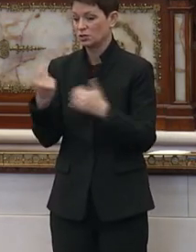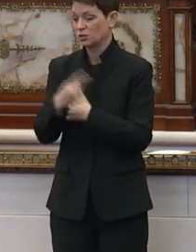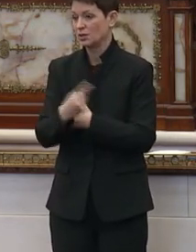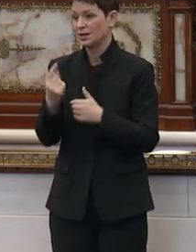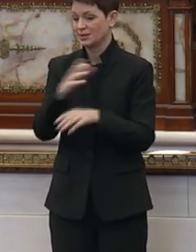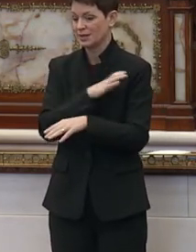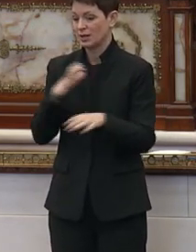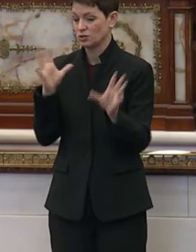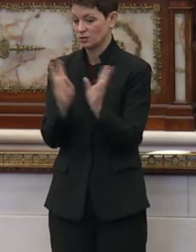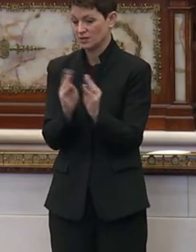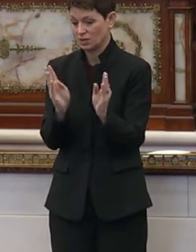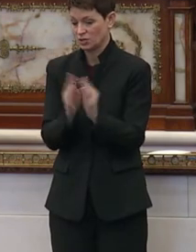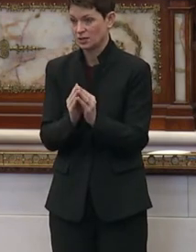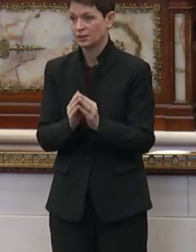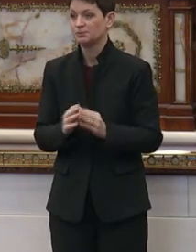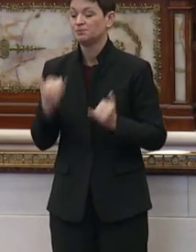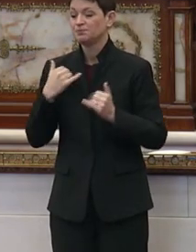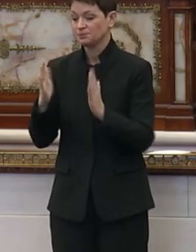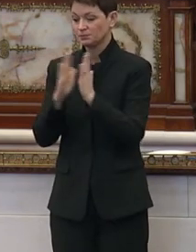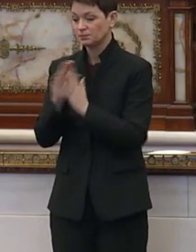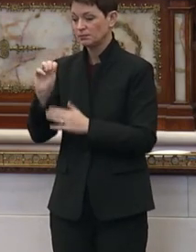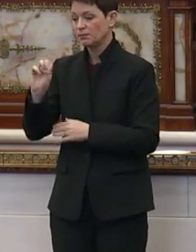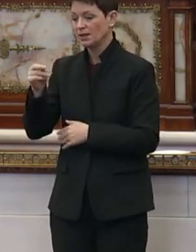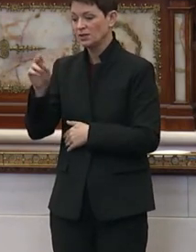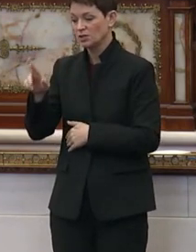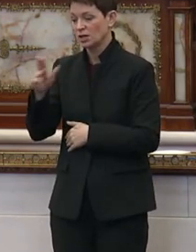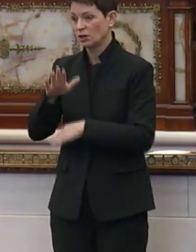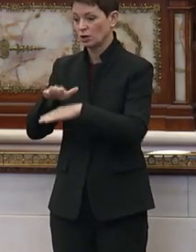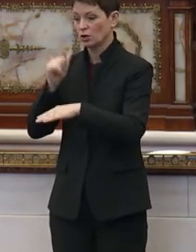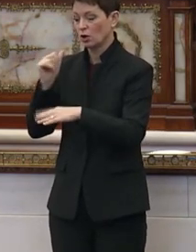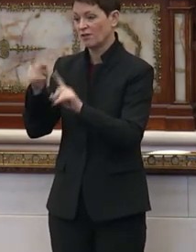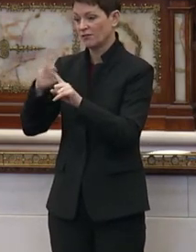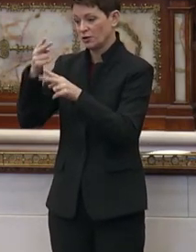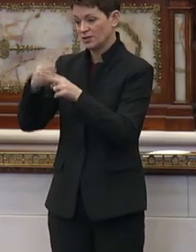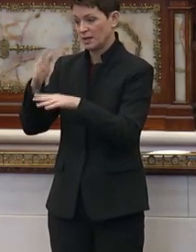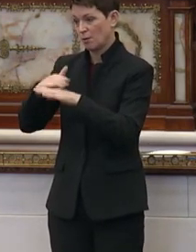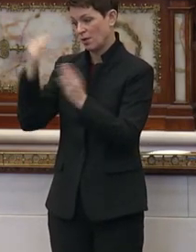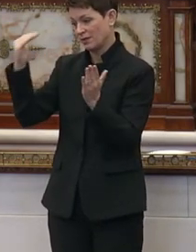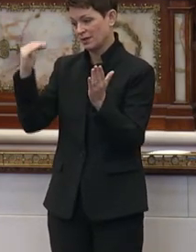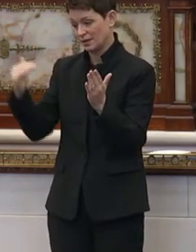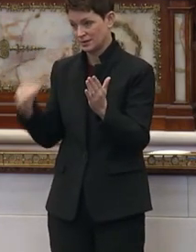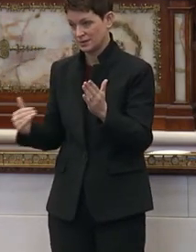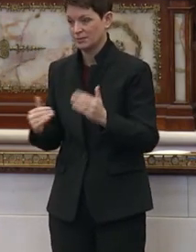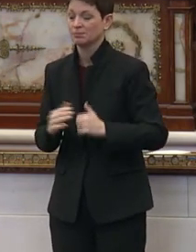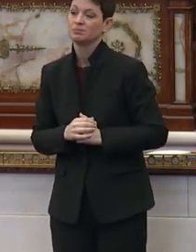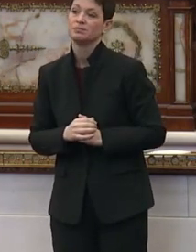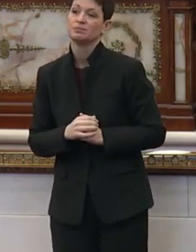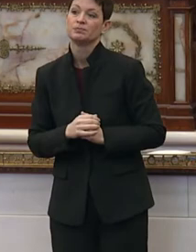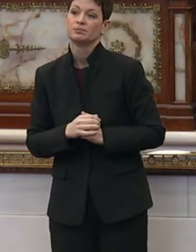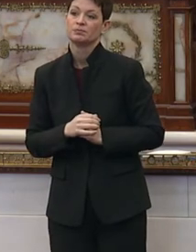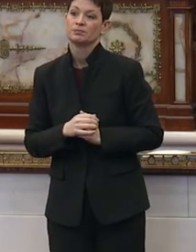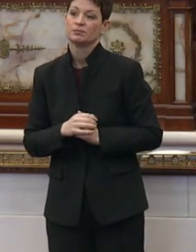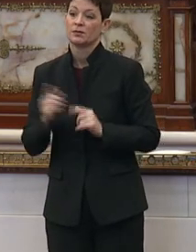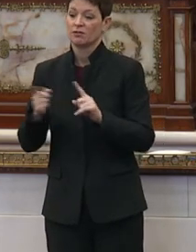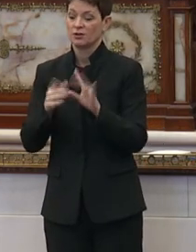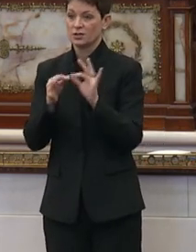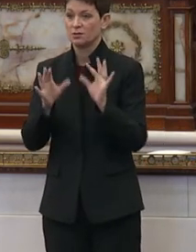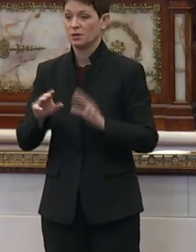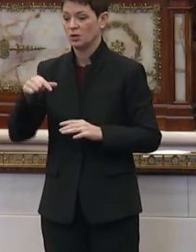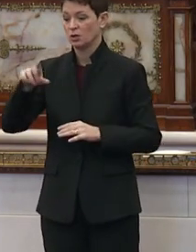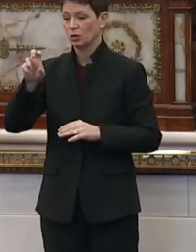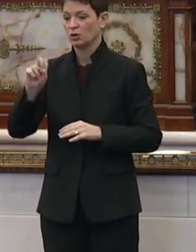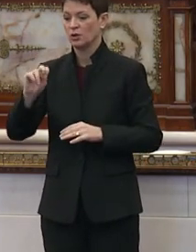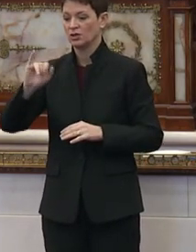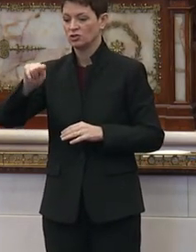today's council session. I will now ask Mr. Decker to please call the first name on the list. The first speaker is